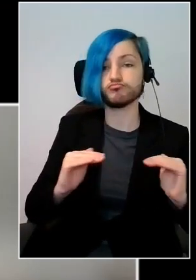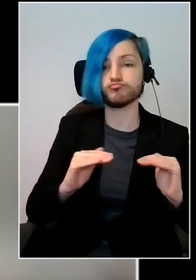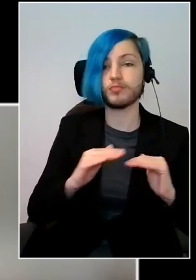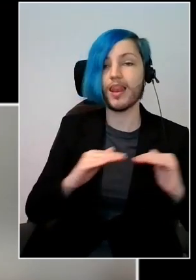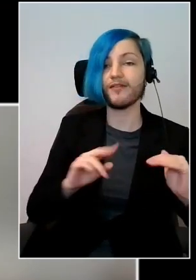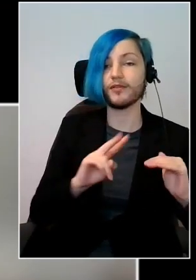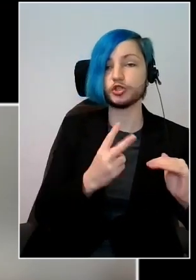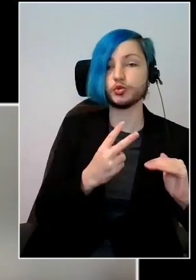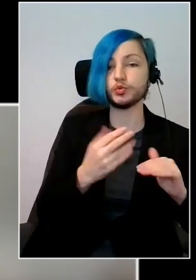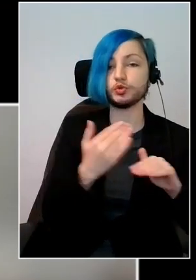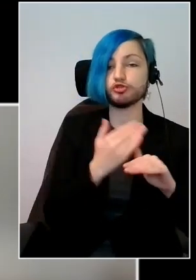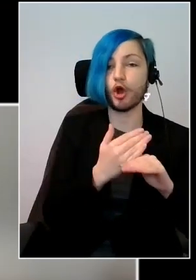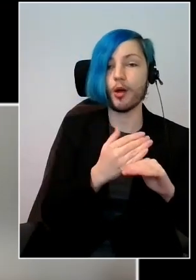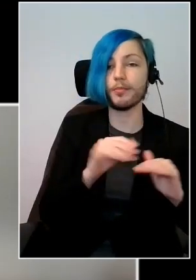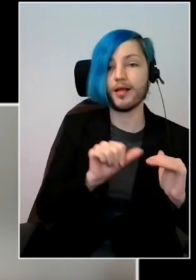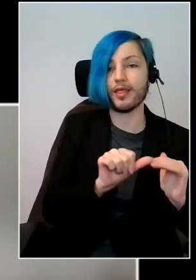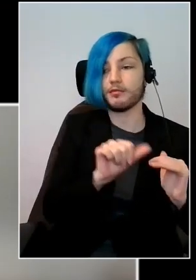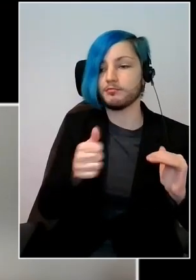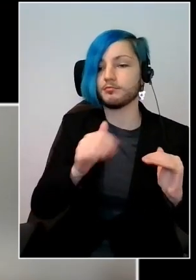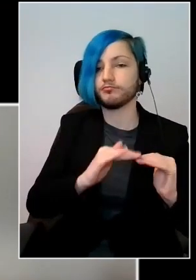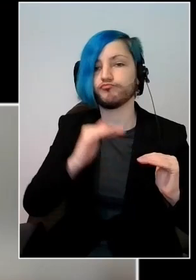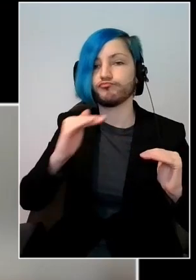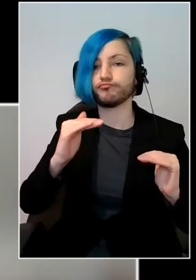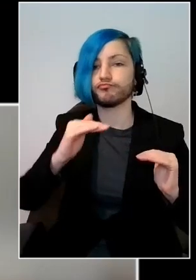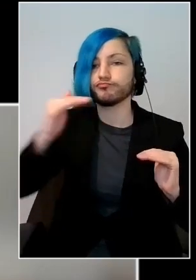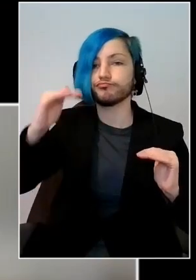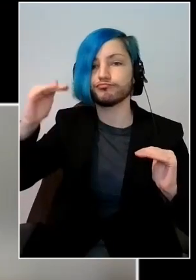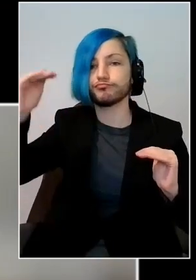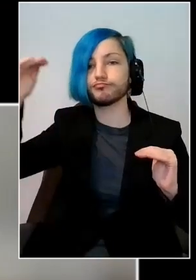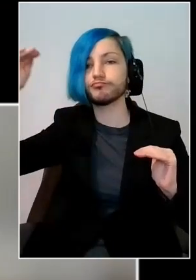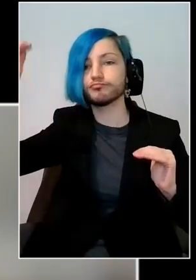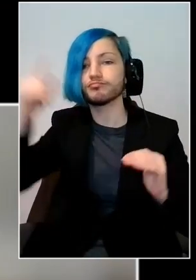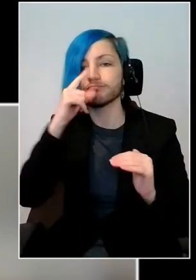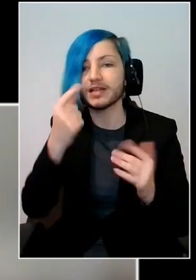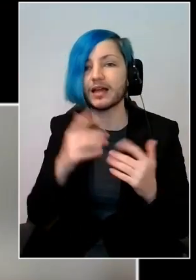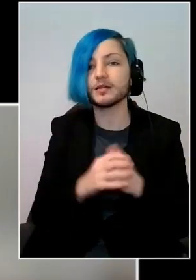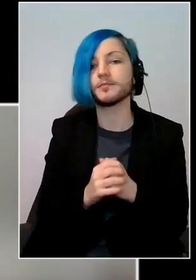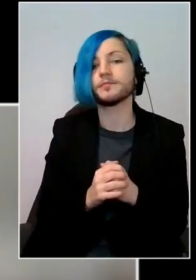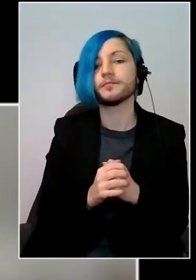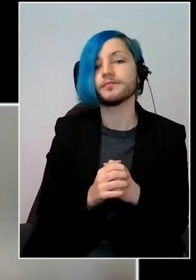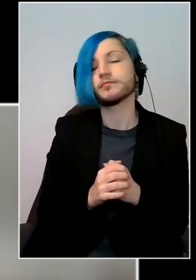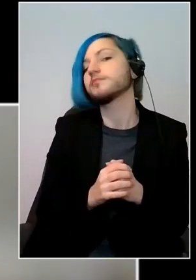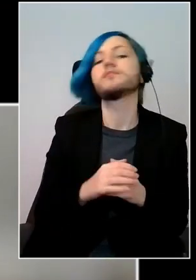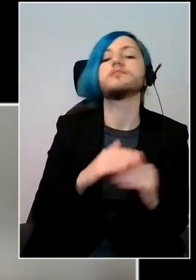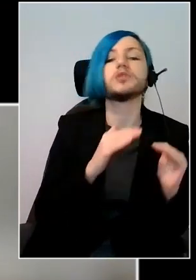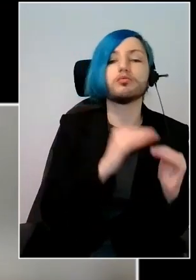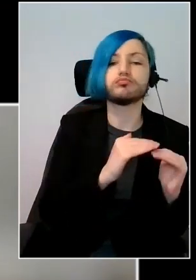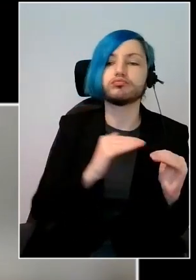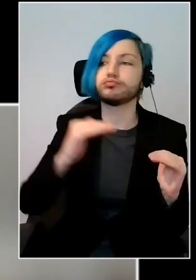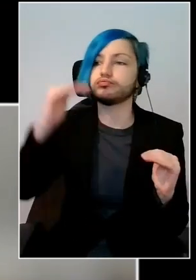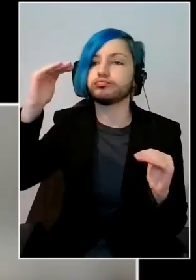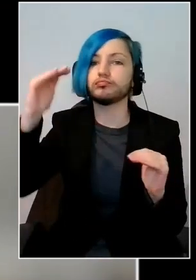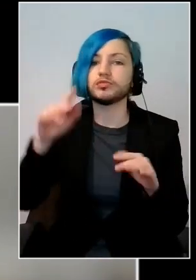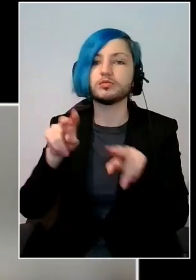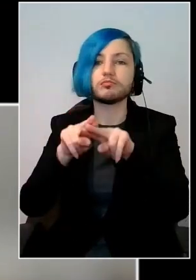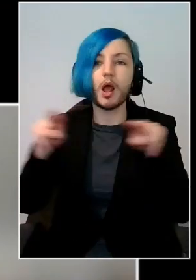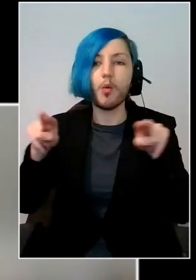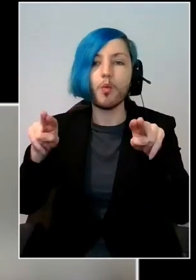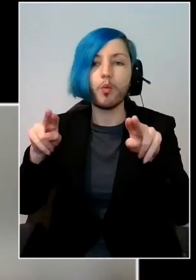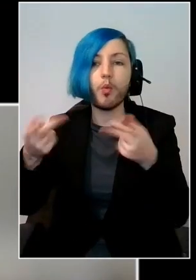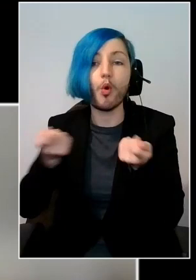then we see them step onto their next programs. So far as we've got them all the way through to ward managers within